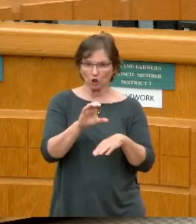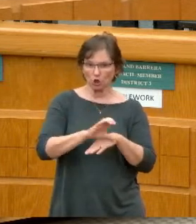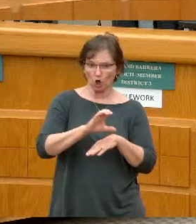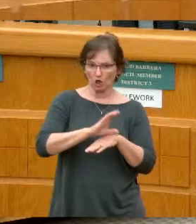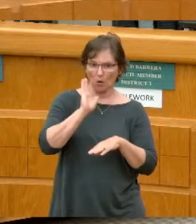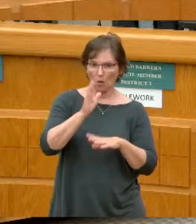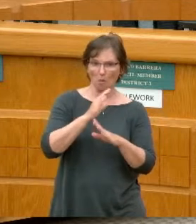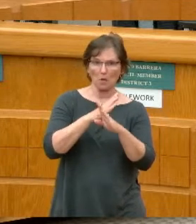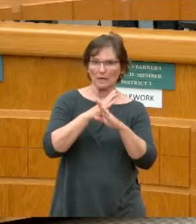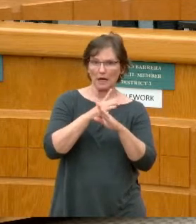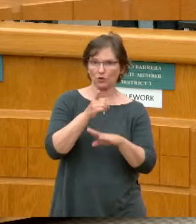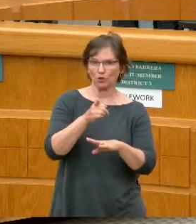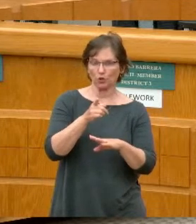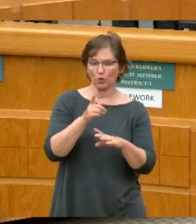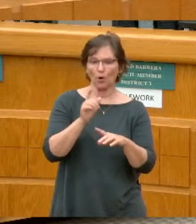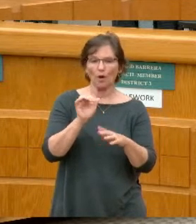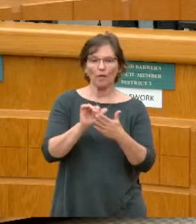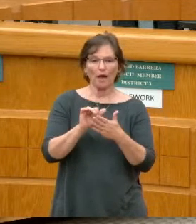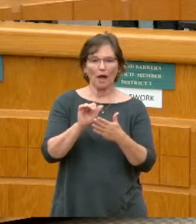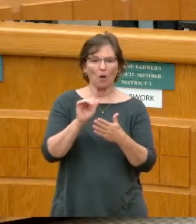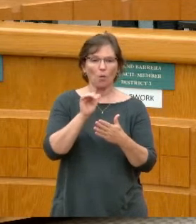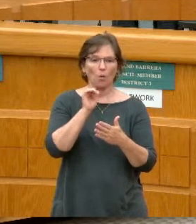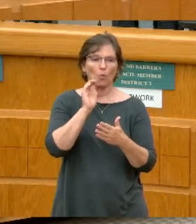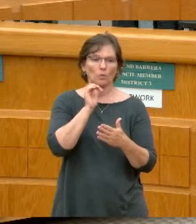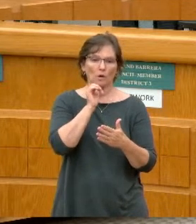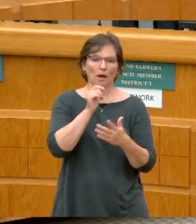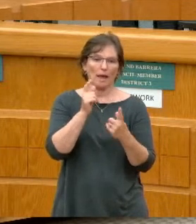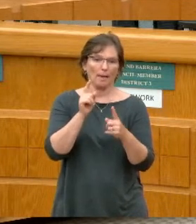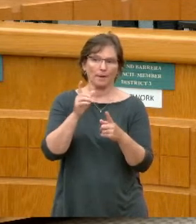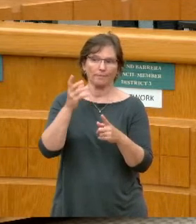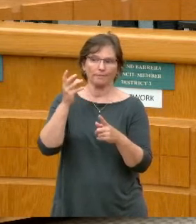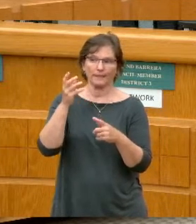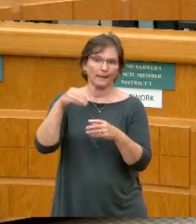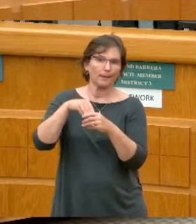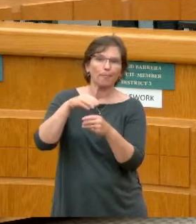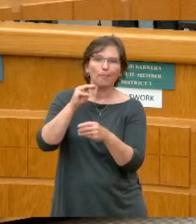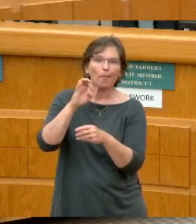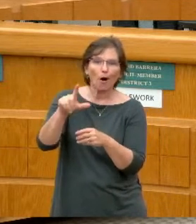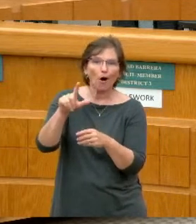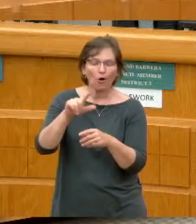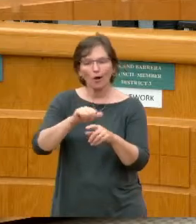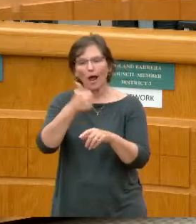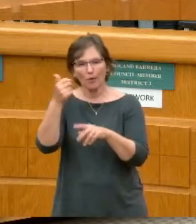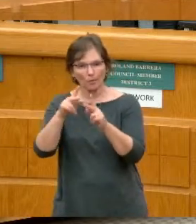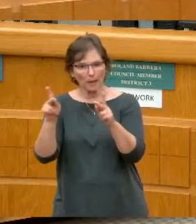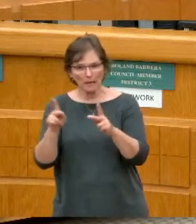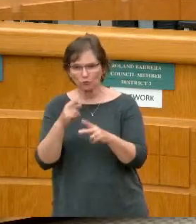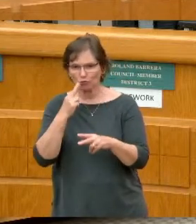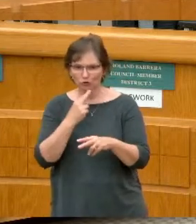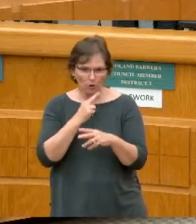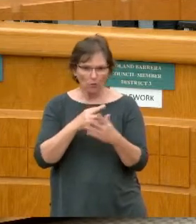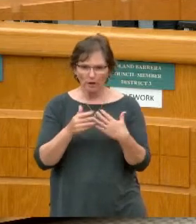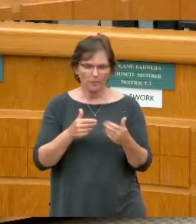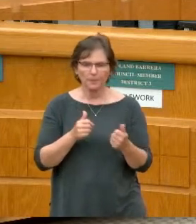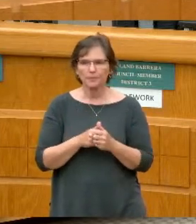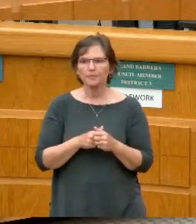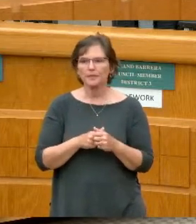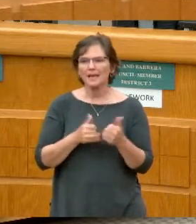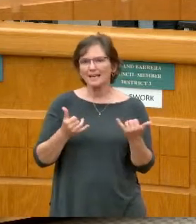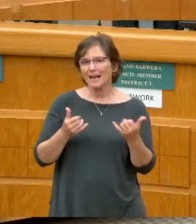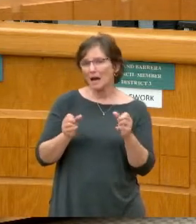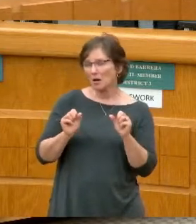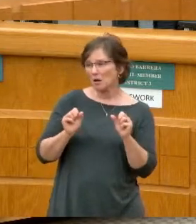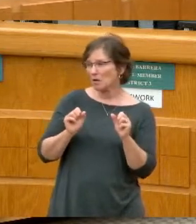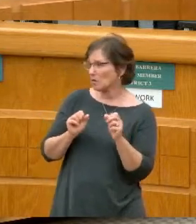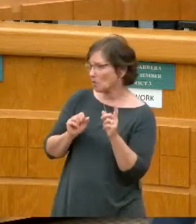What's your opinion? It's no safer to go back to church indoors in person than it is to go to any other place where a